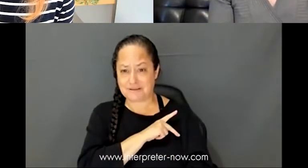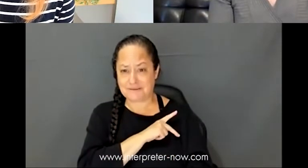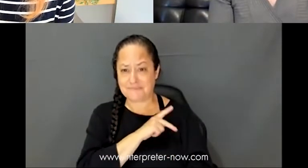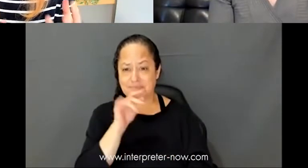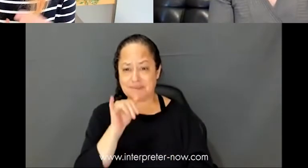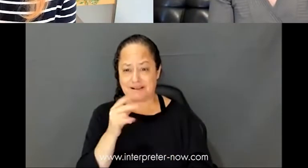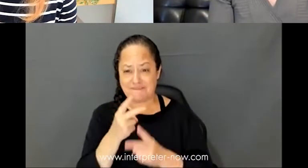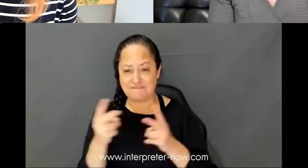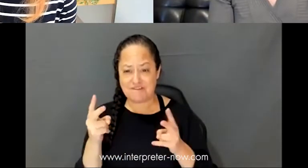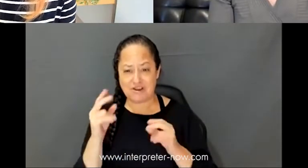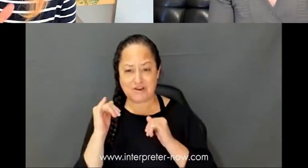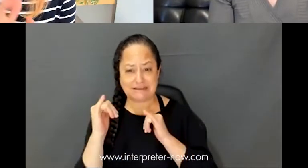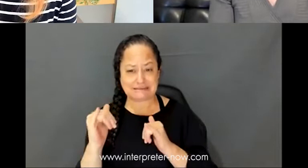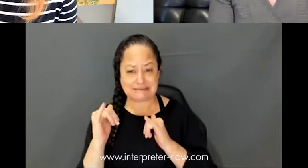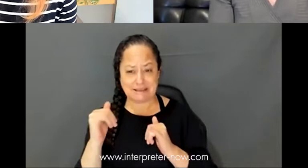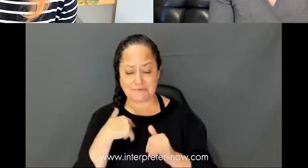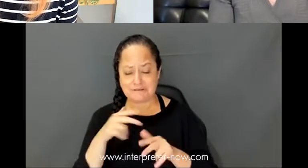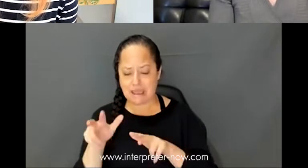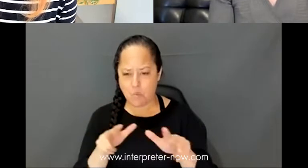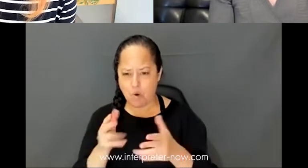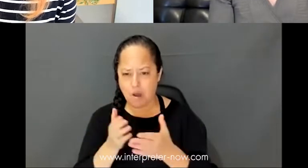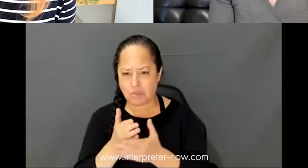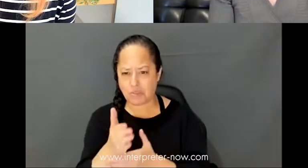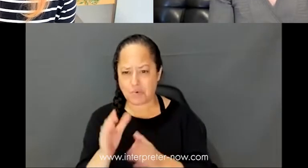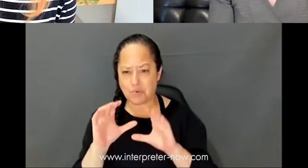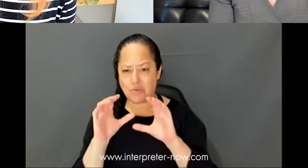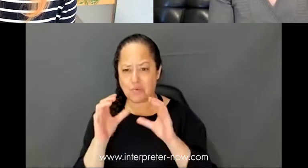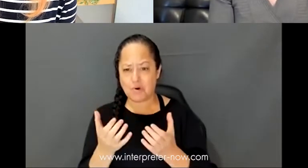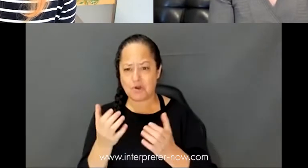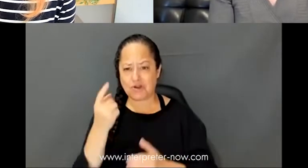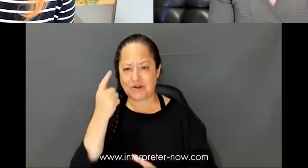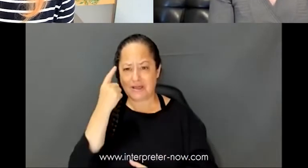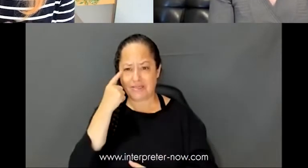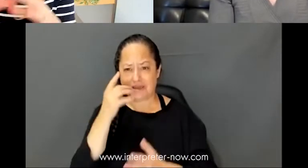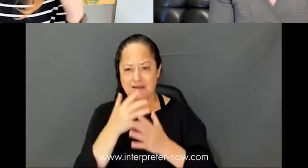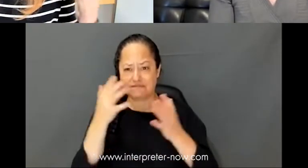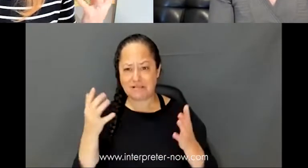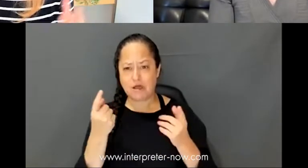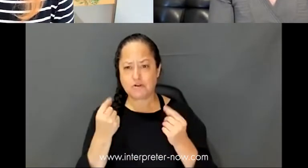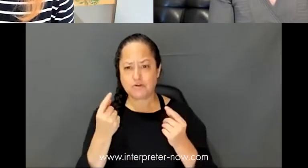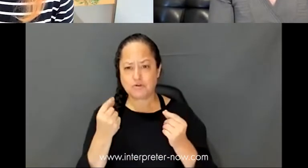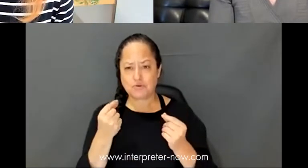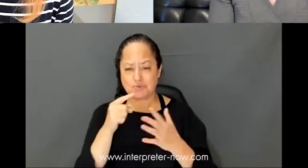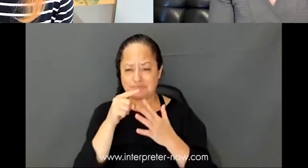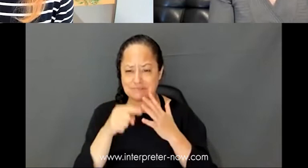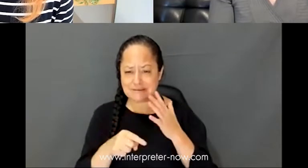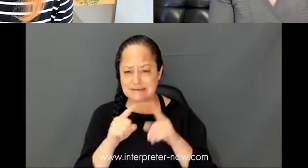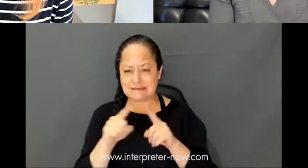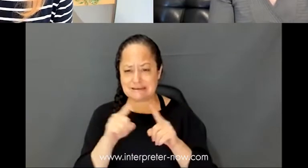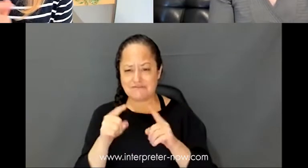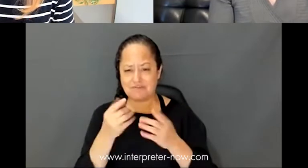very similar to how I kind of walk through this world. And I think it has a lot to do with all of the different things that are happening in the